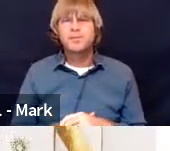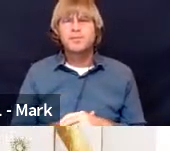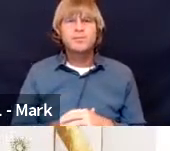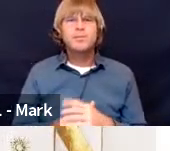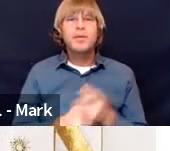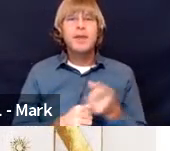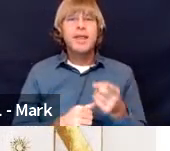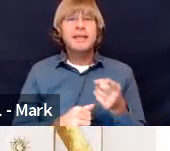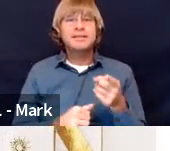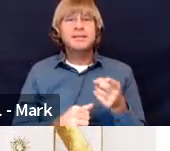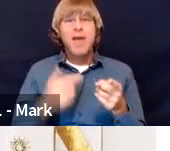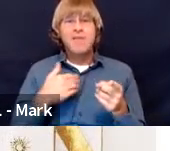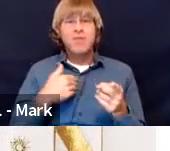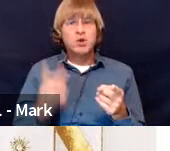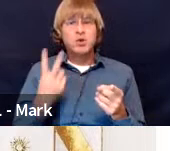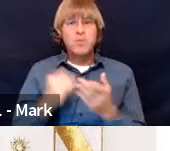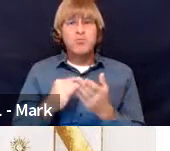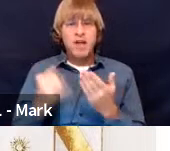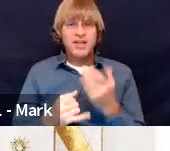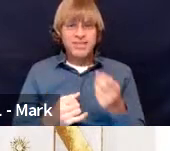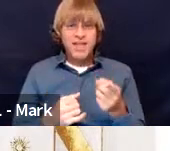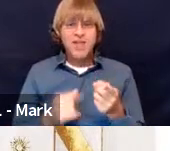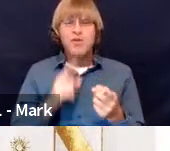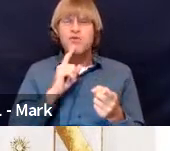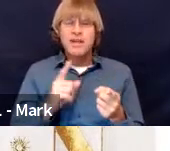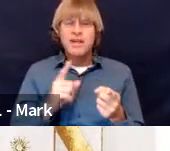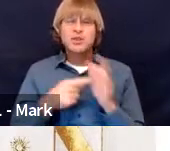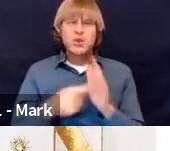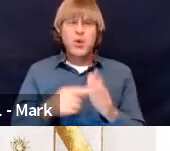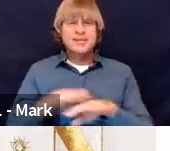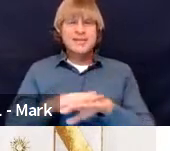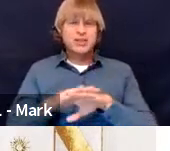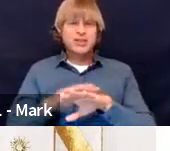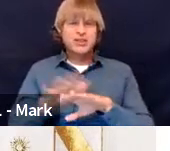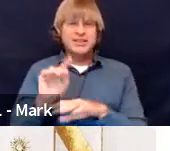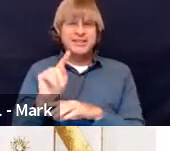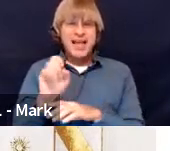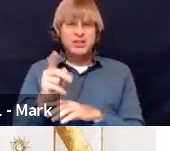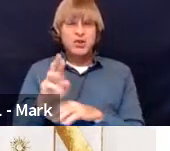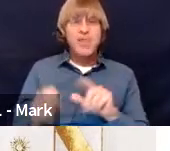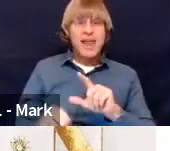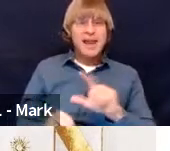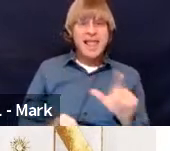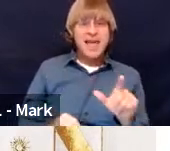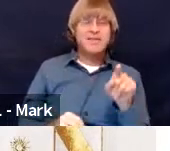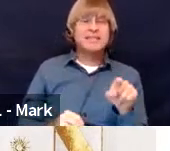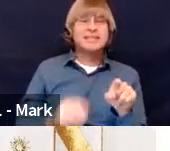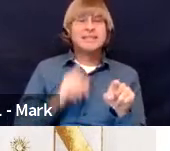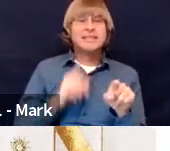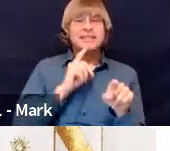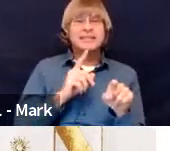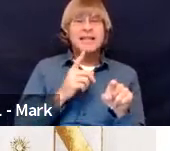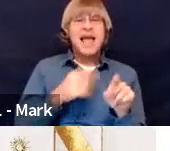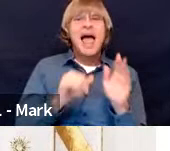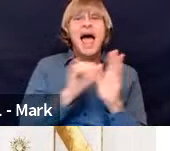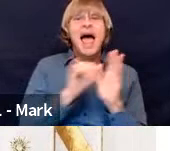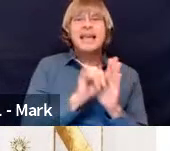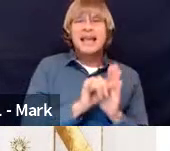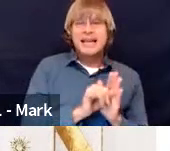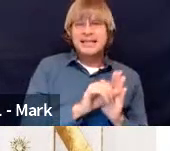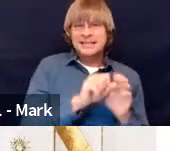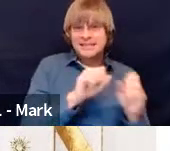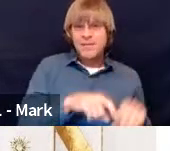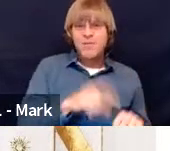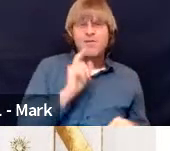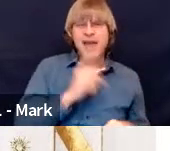This next spread, I've got two projects going on here that really show texture. The one on the left is a identity system for a